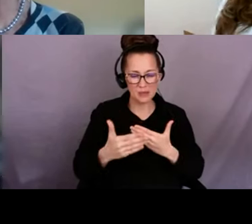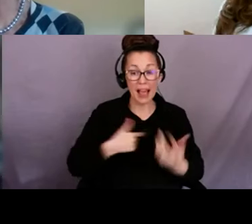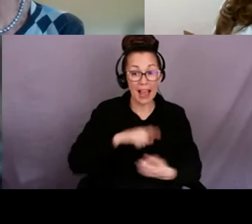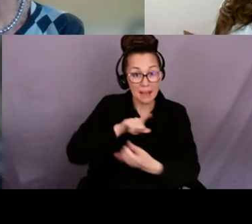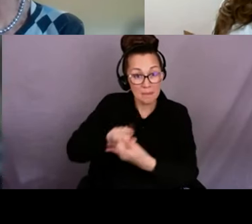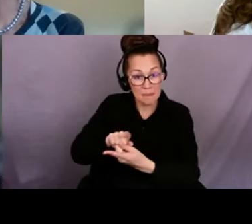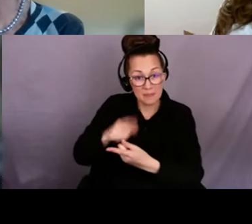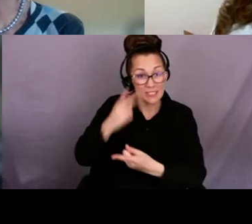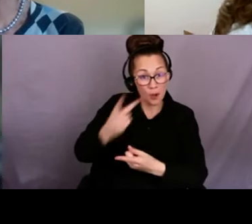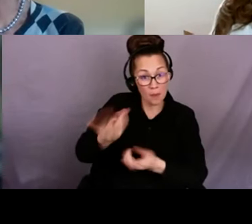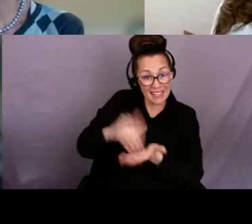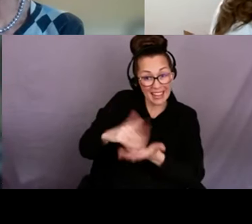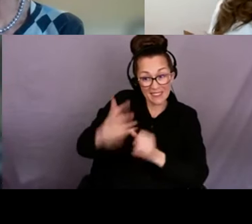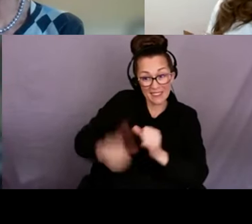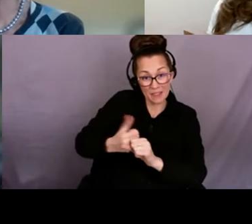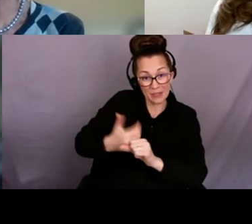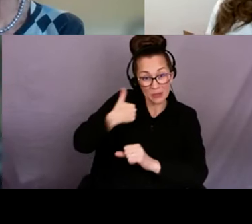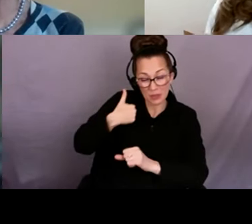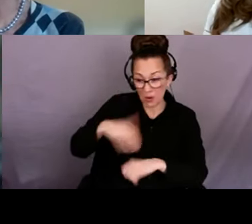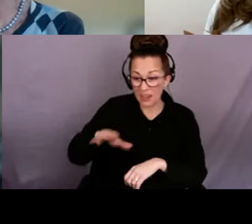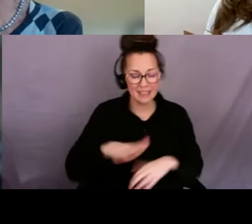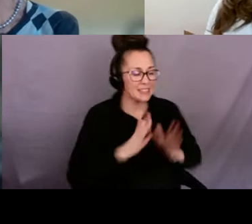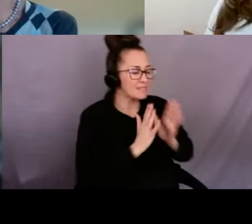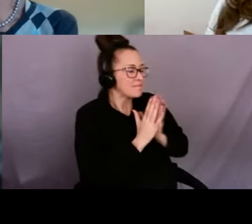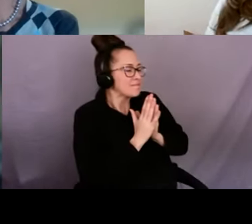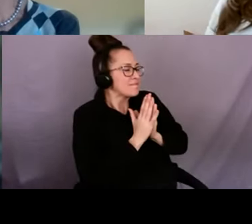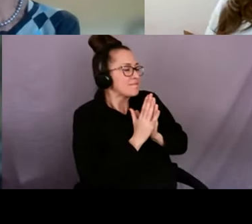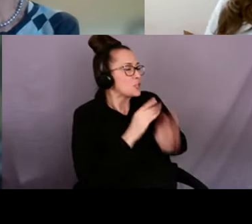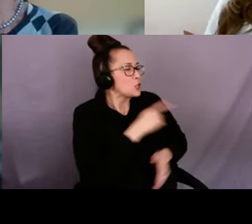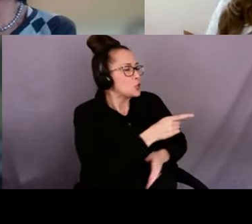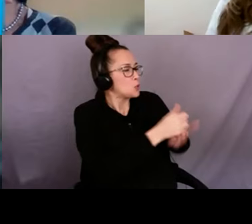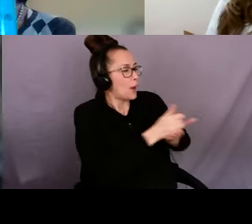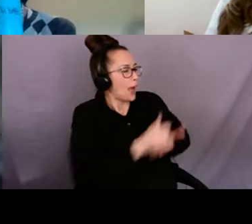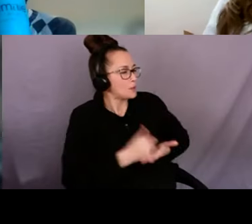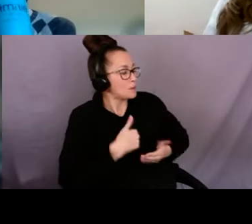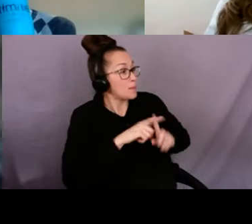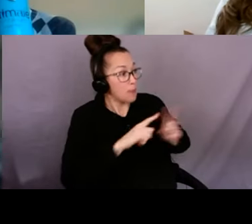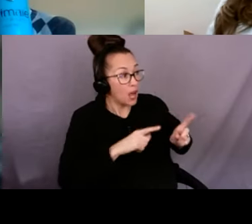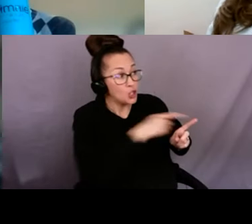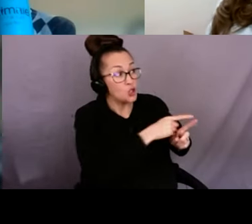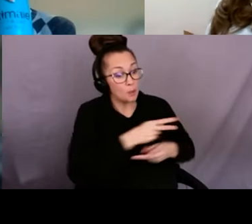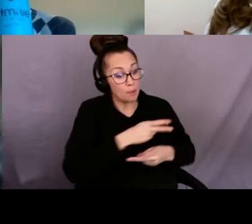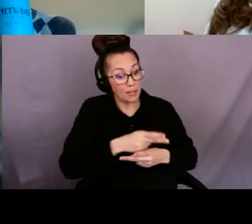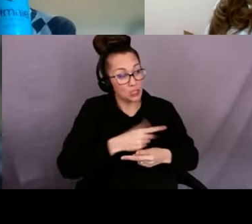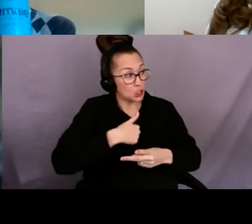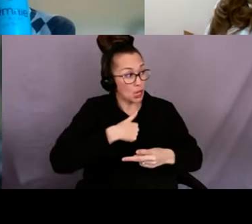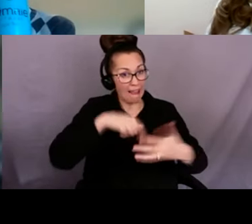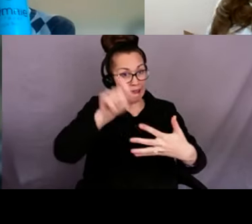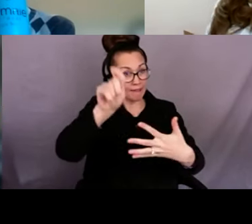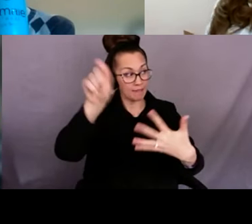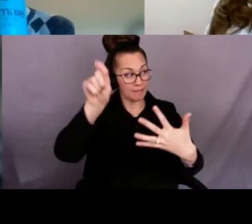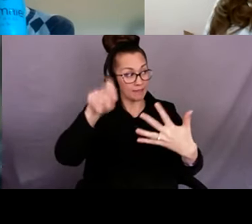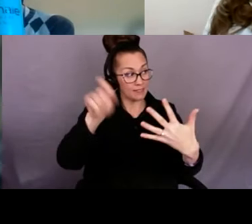thing he told me. You helped me get here, but you made sure I worked on my goals. So it's this growth that